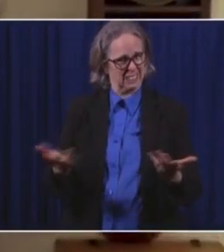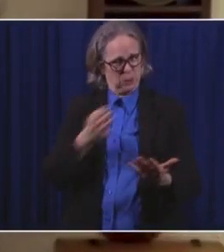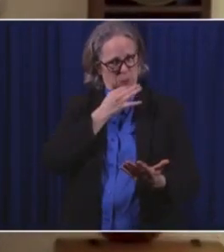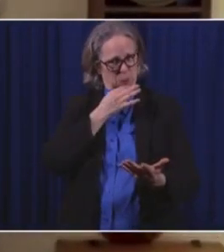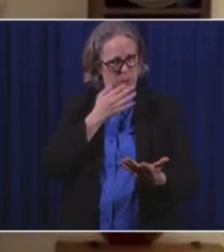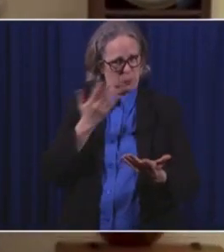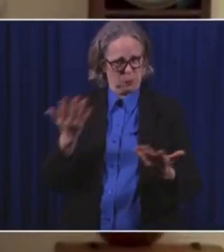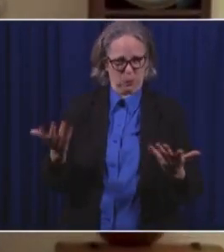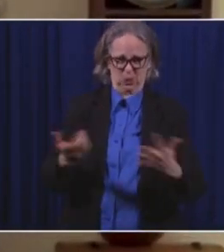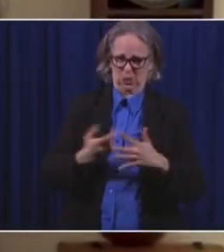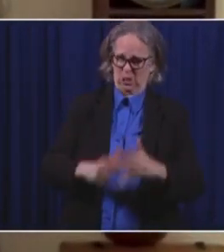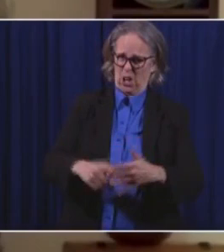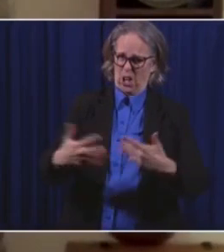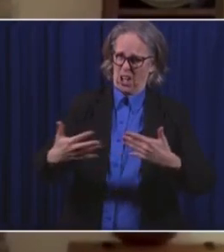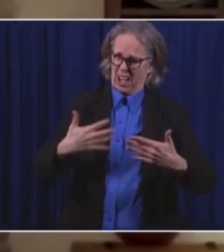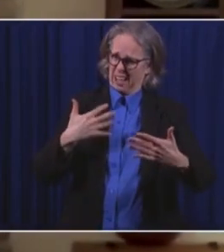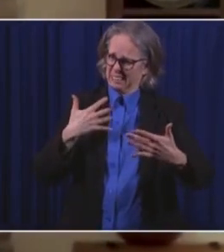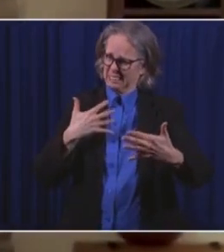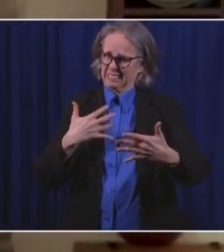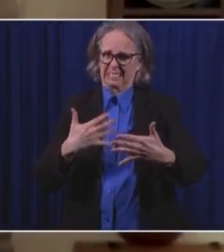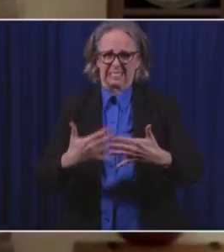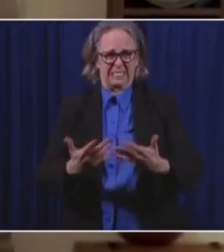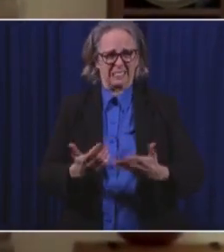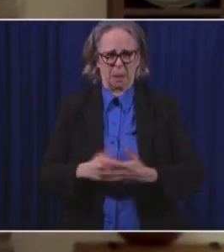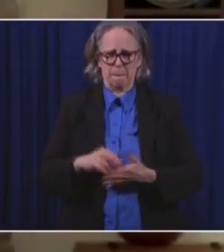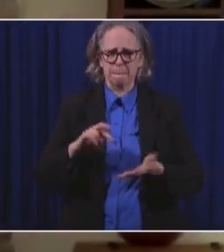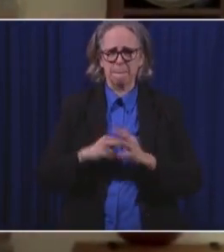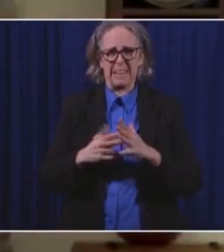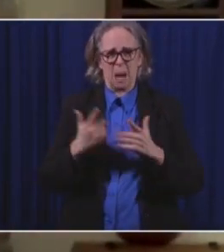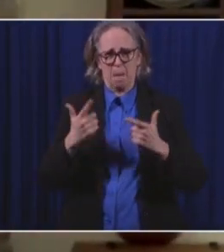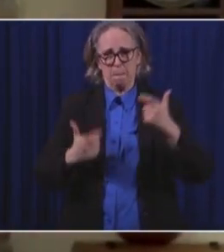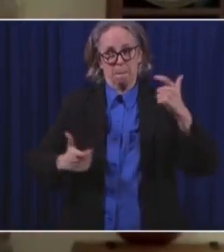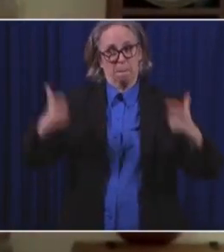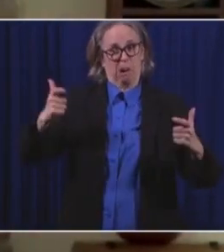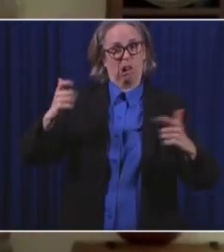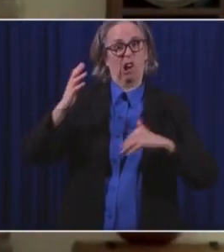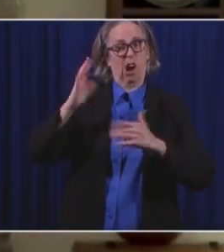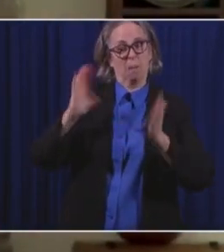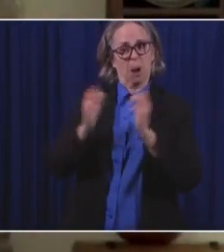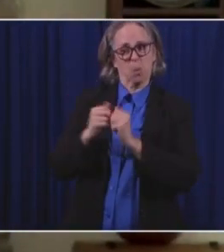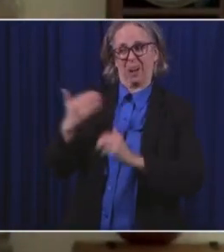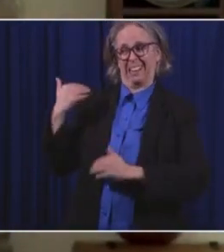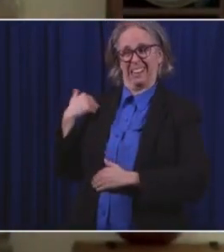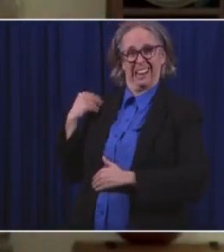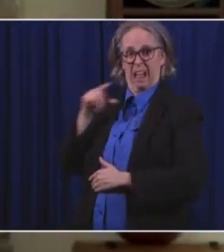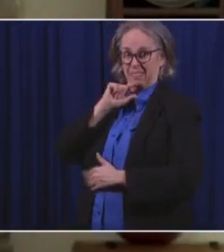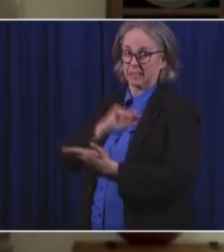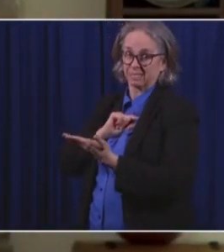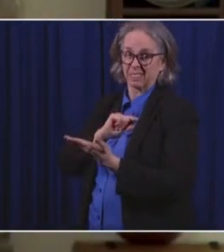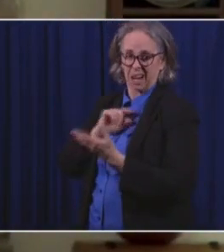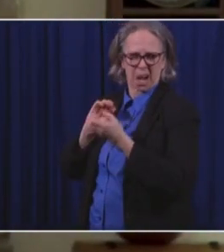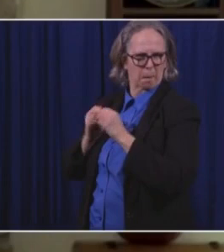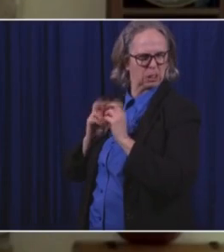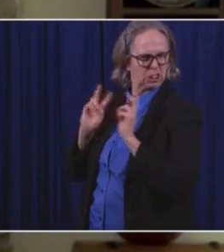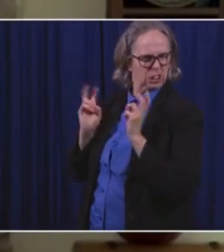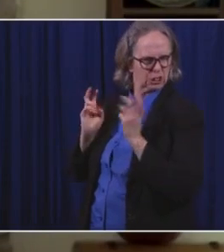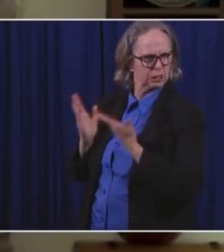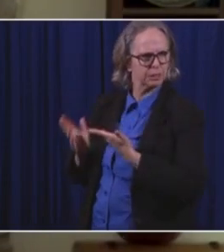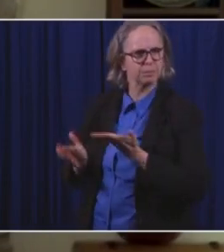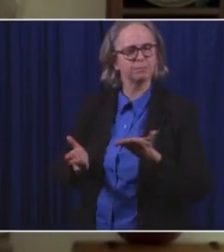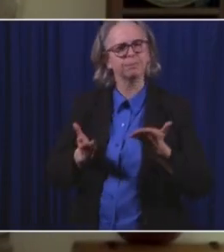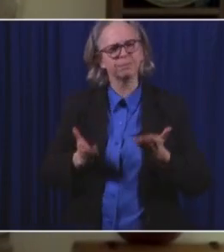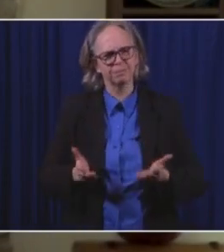than Thanksgiving. We're doing this while riding the biggest wave of COVID-19 that we've had so